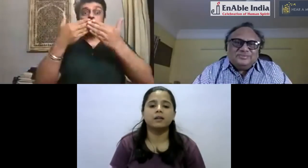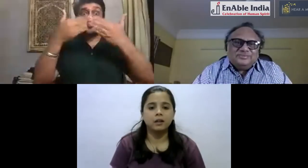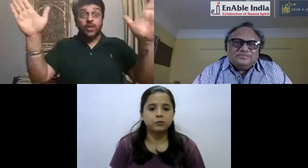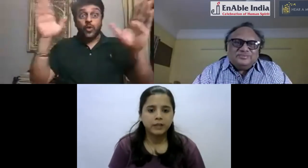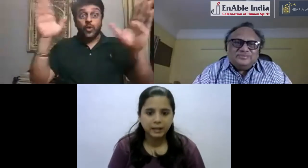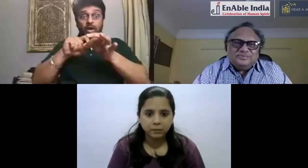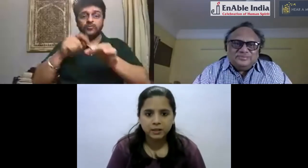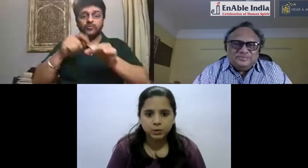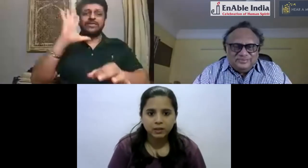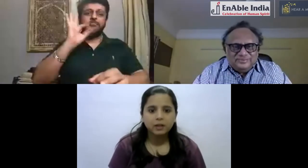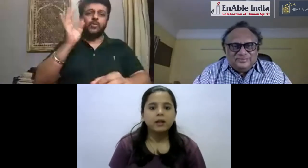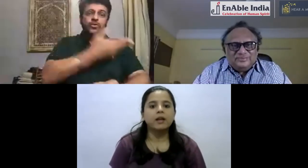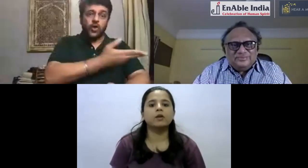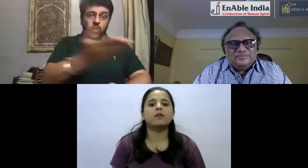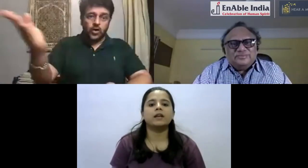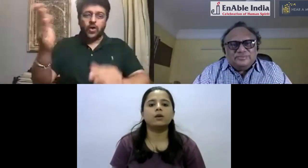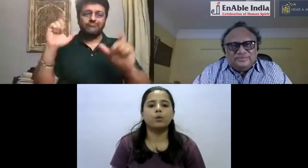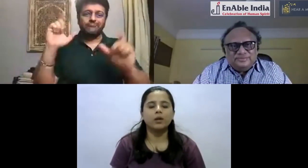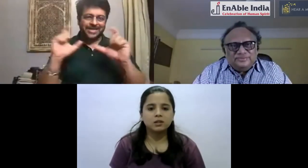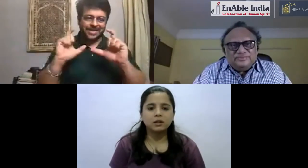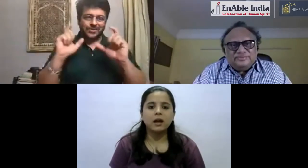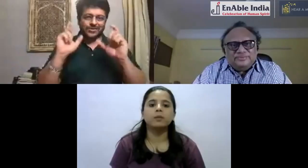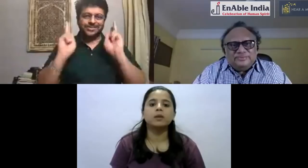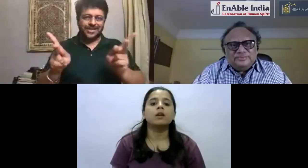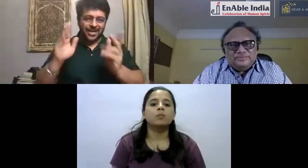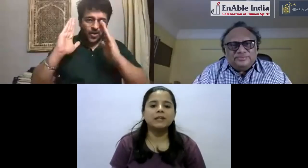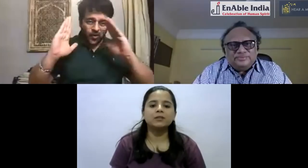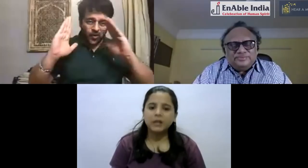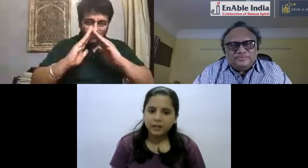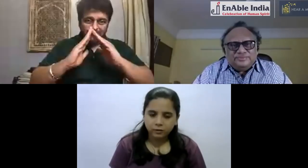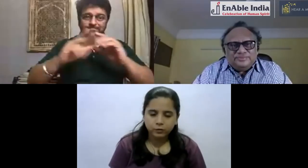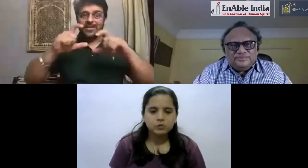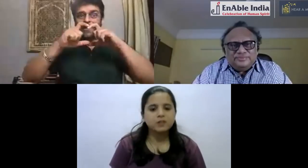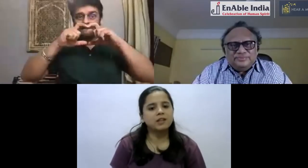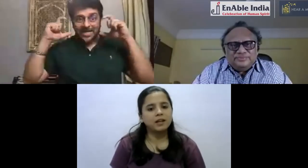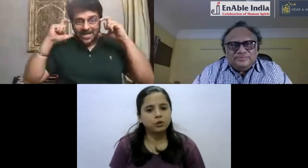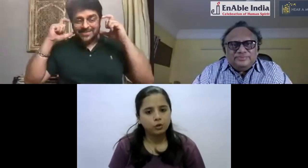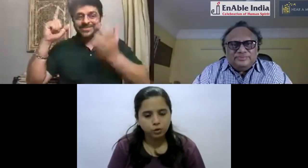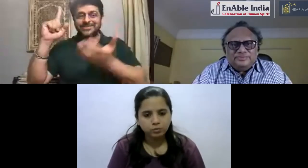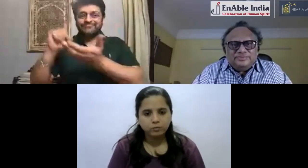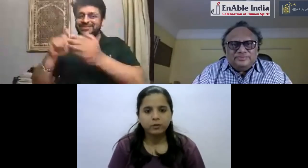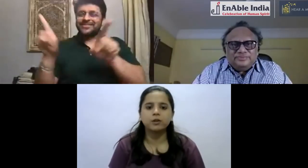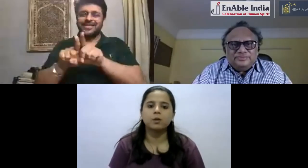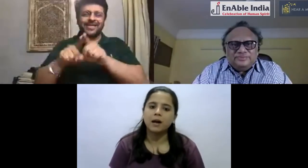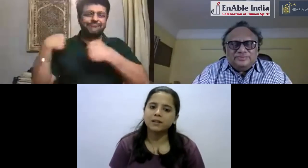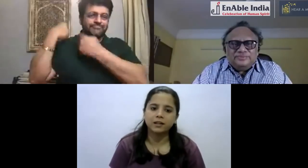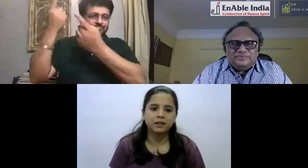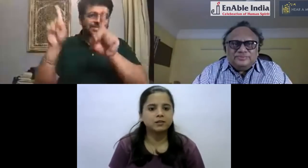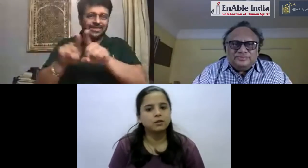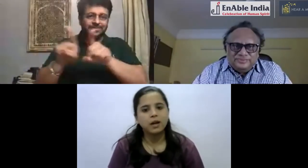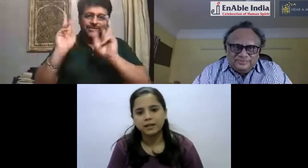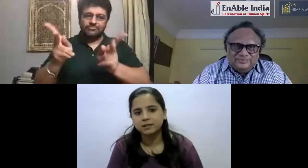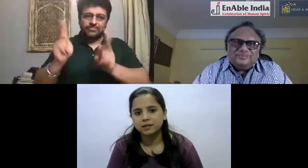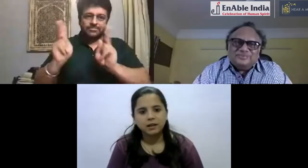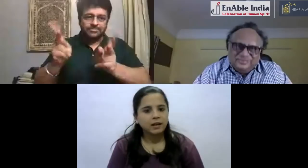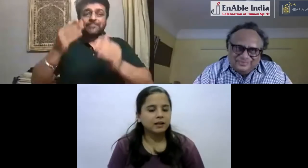are running out of time as well. If you have any question, please be careful. Just stay at your home, wear your mask, sanitize